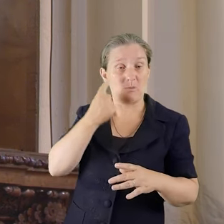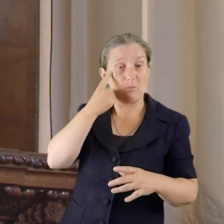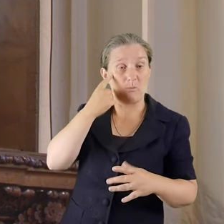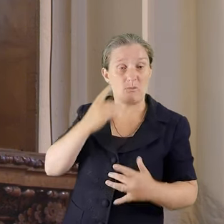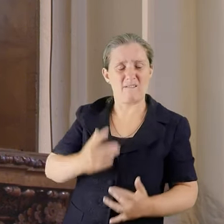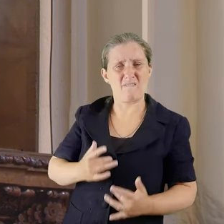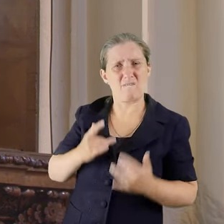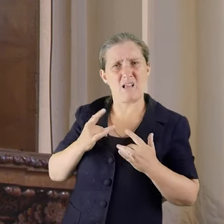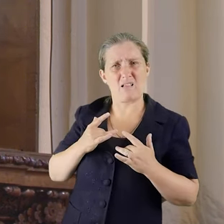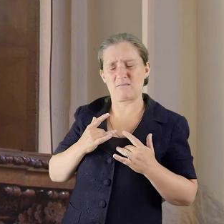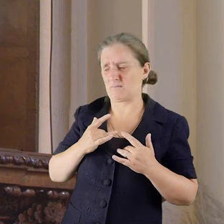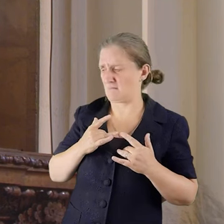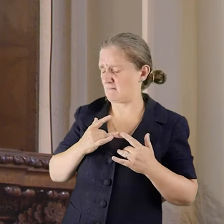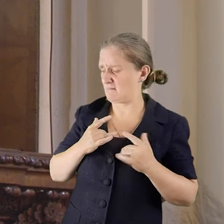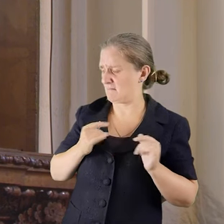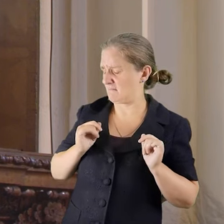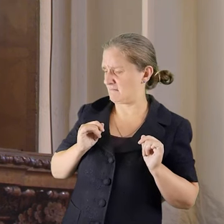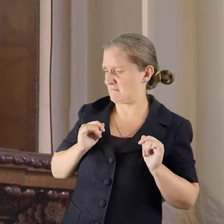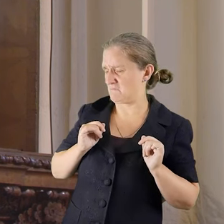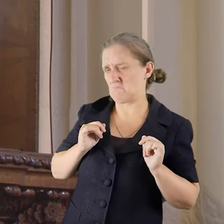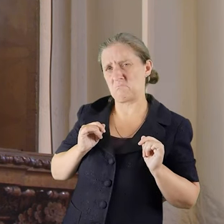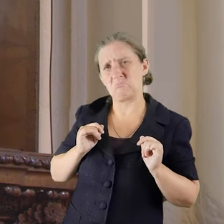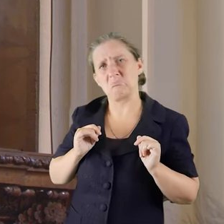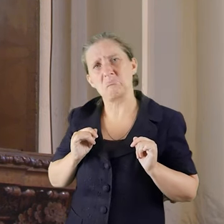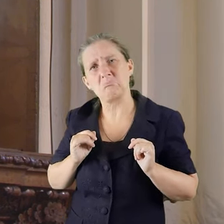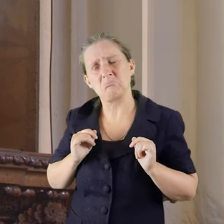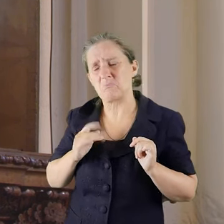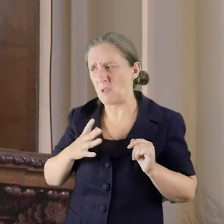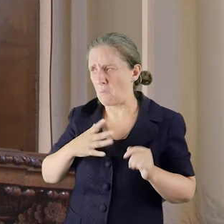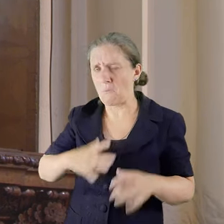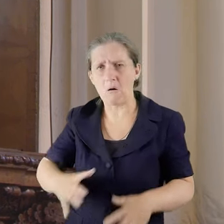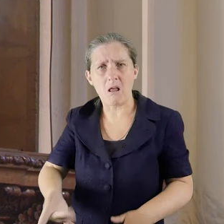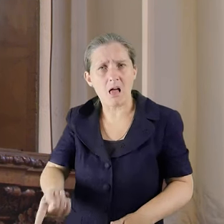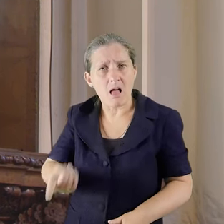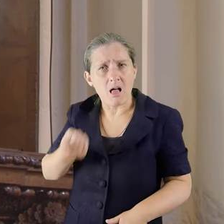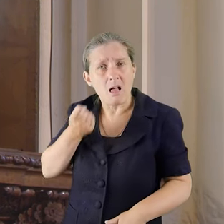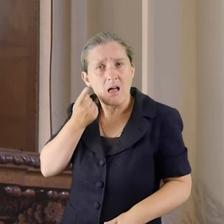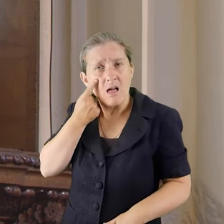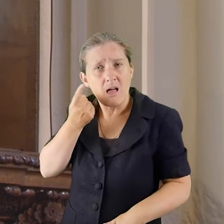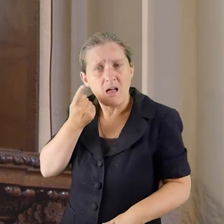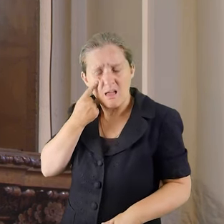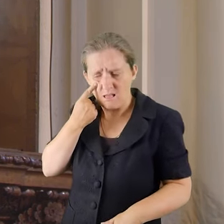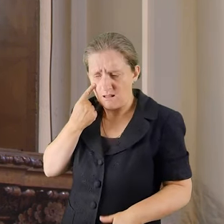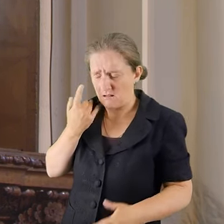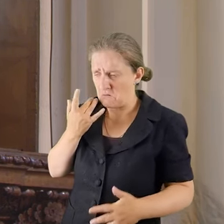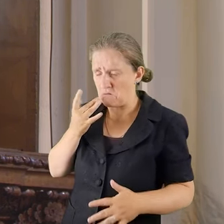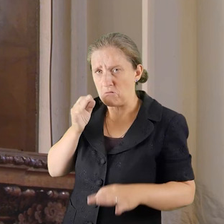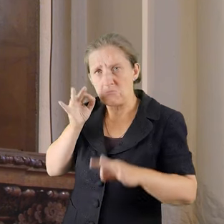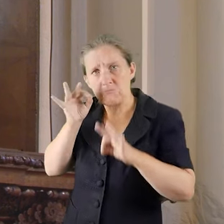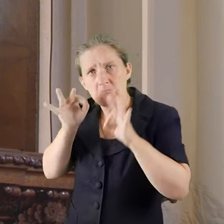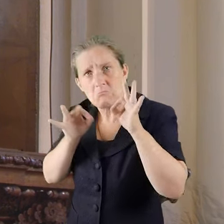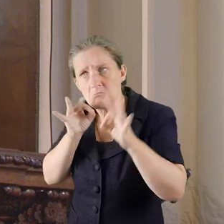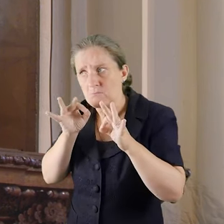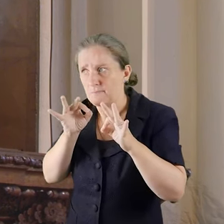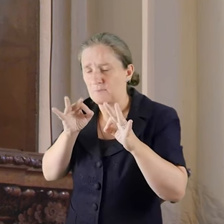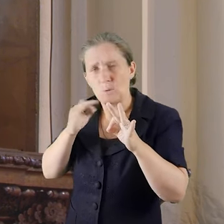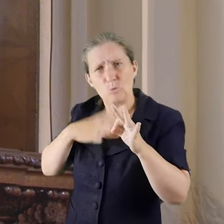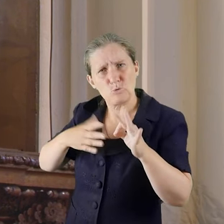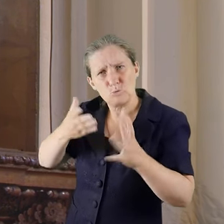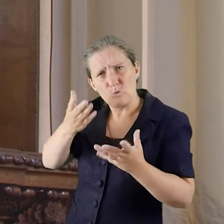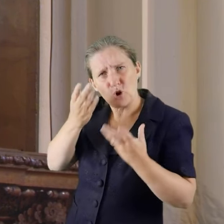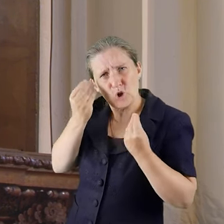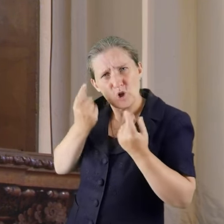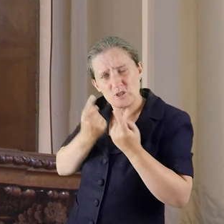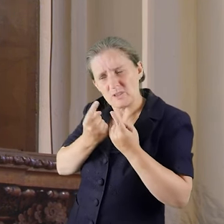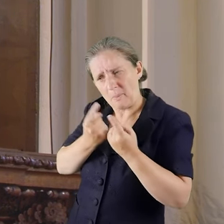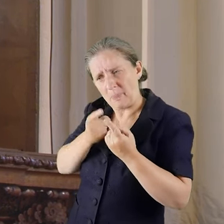thought or felt, there was a part of him that wanted to explore, inquire, and perhaps even learn